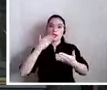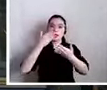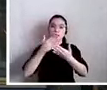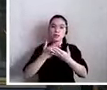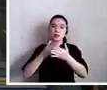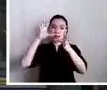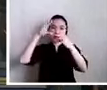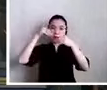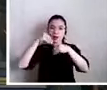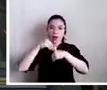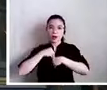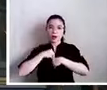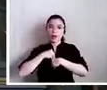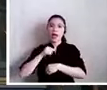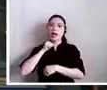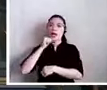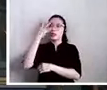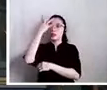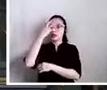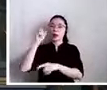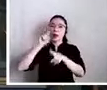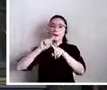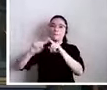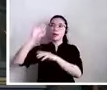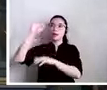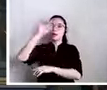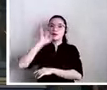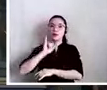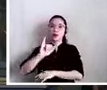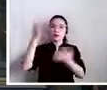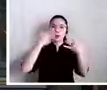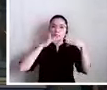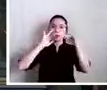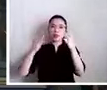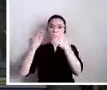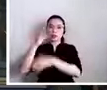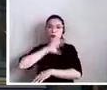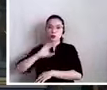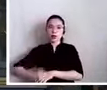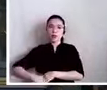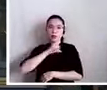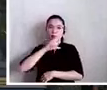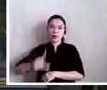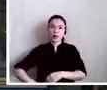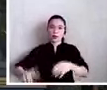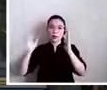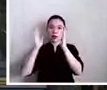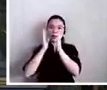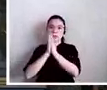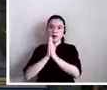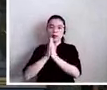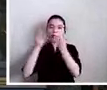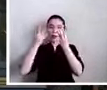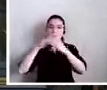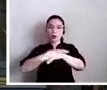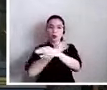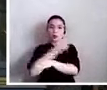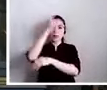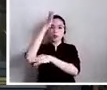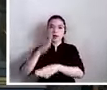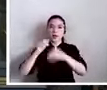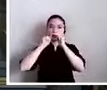your anger, but your unending mercy, through Christ our Lord. Amen. And may Almighty God bless you,